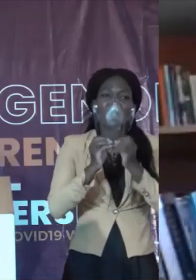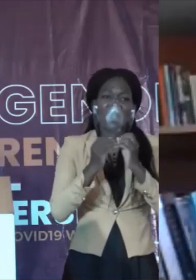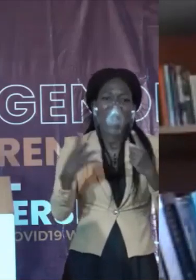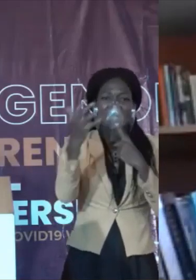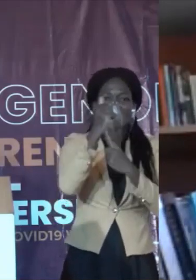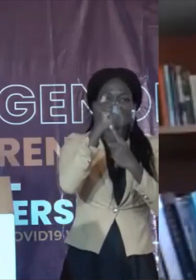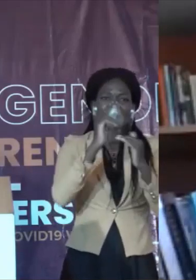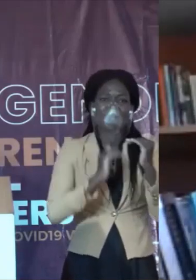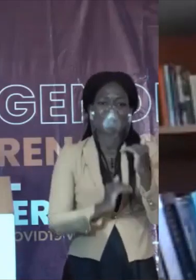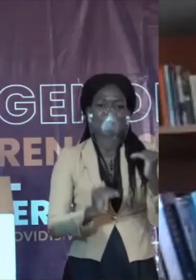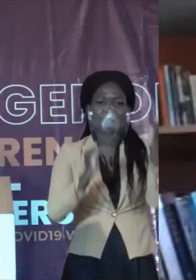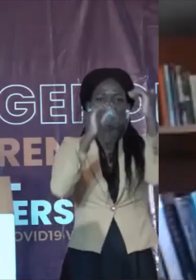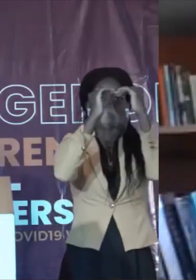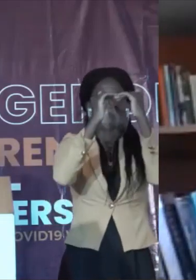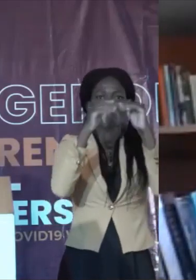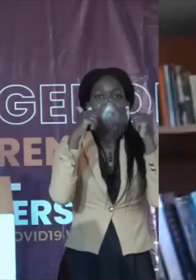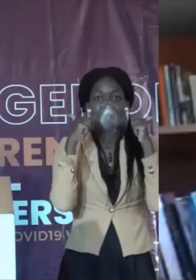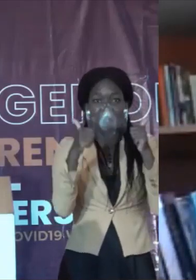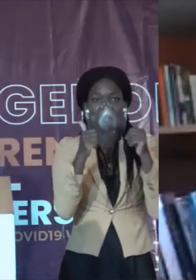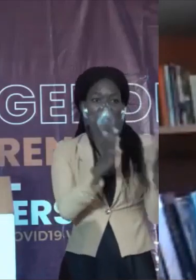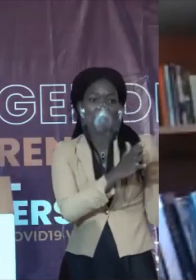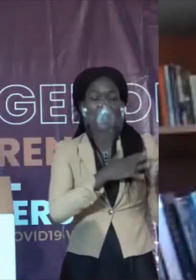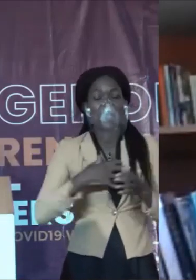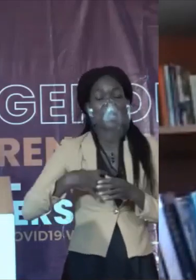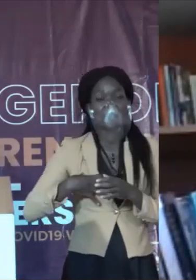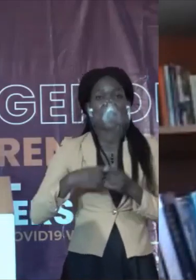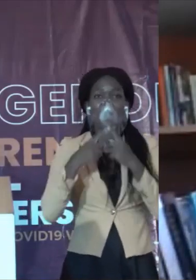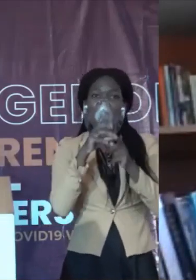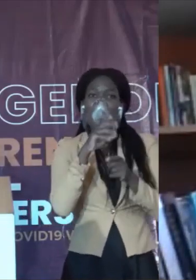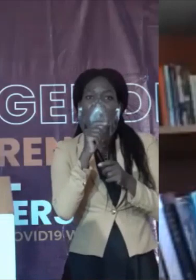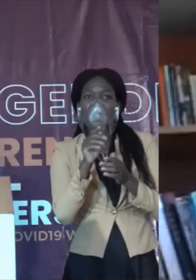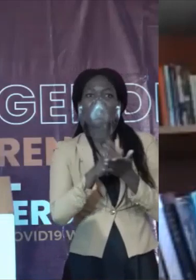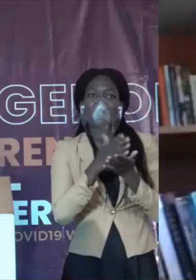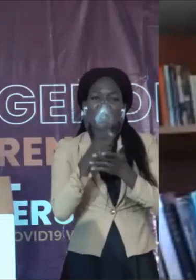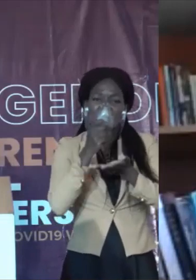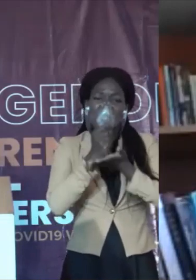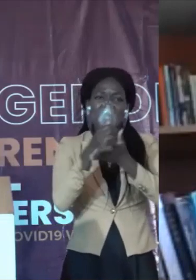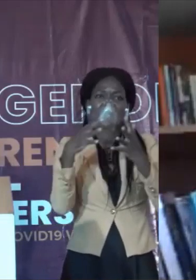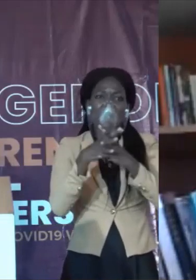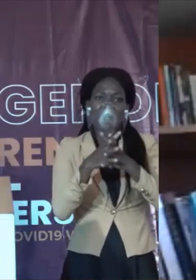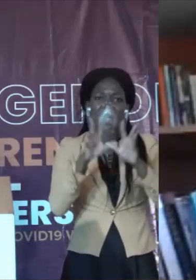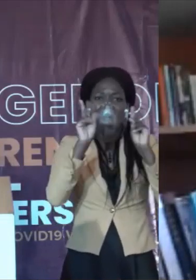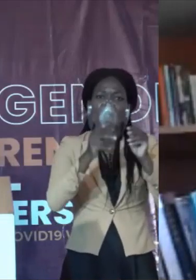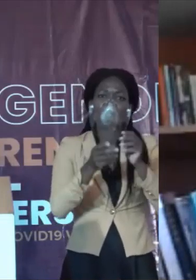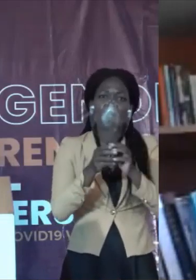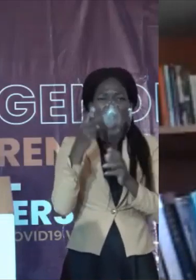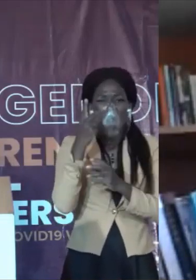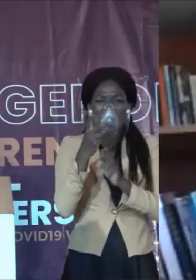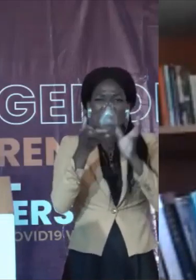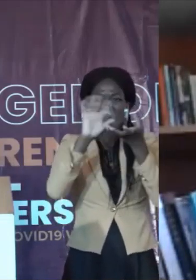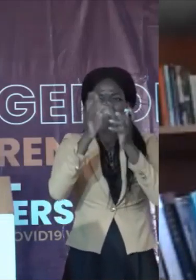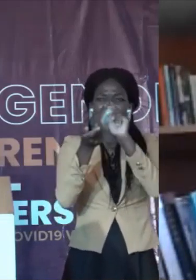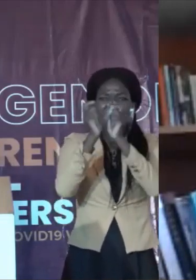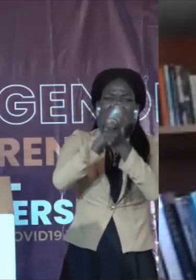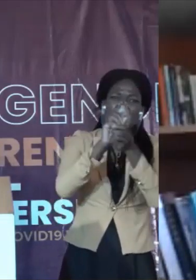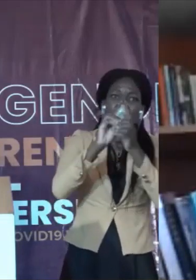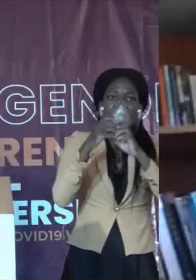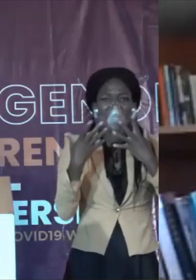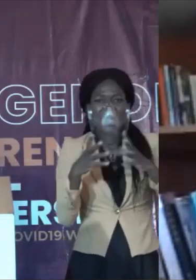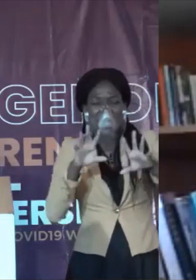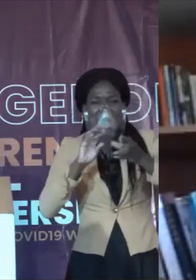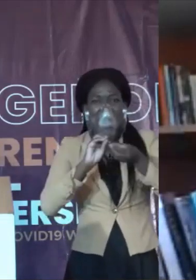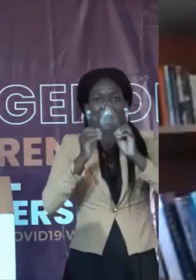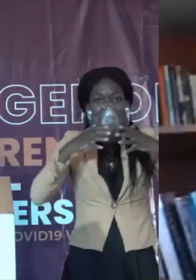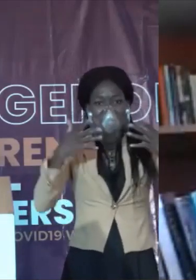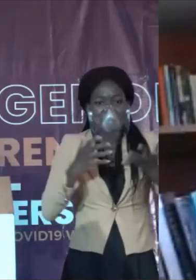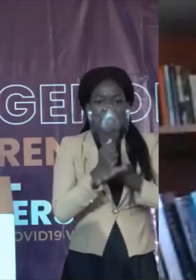agricultural support to women, but also to men in order to help people adapt to climate change. When we talk about resilience and resilience to climate